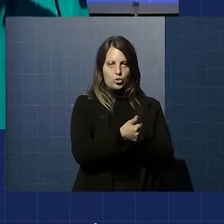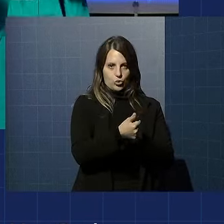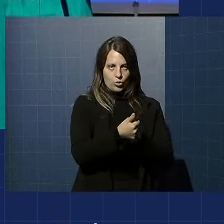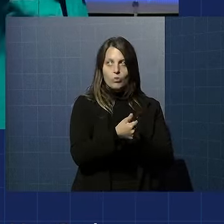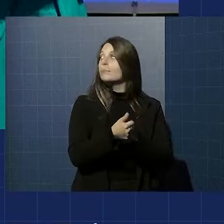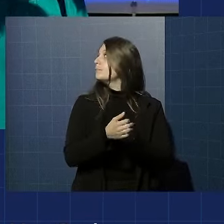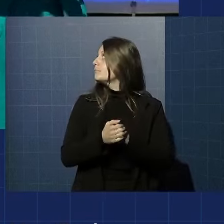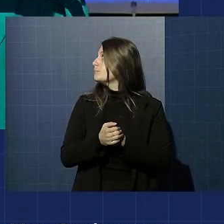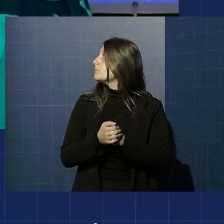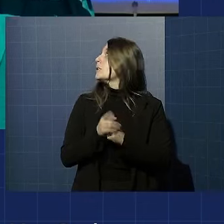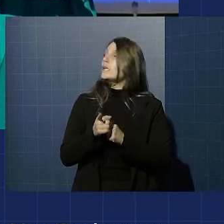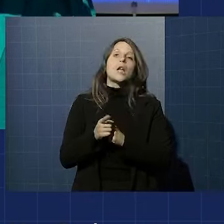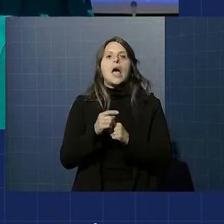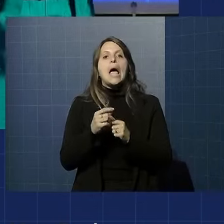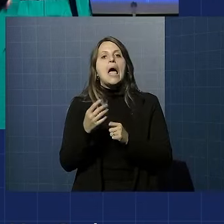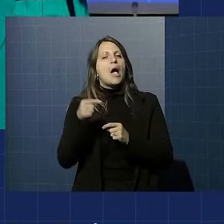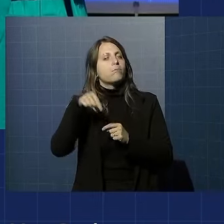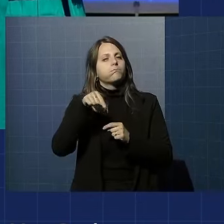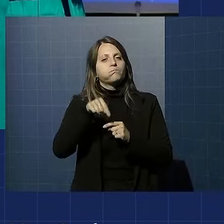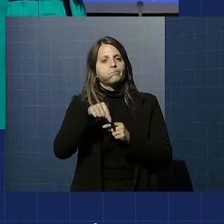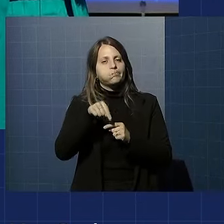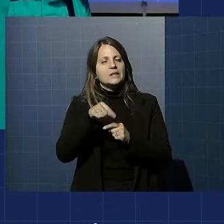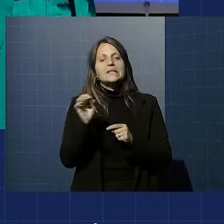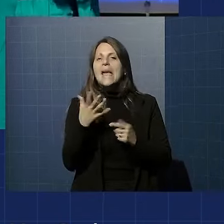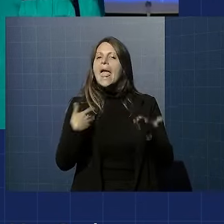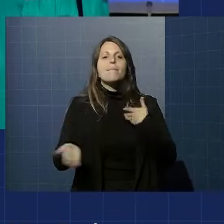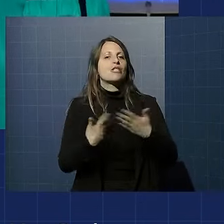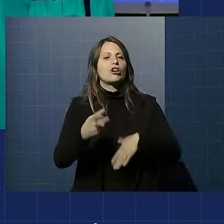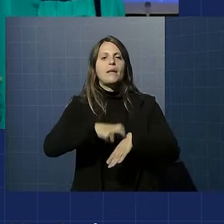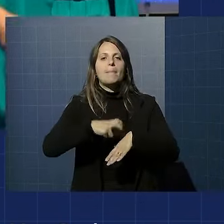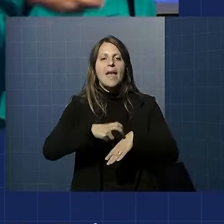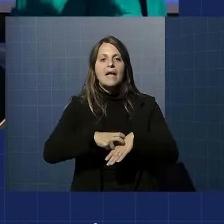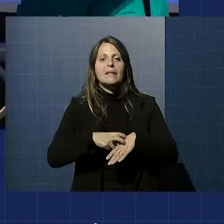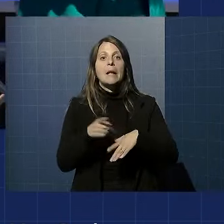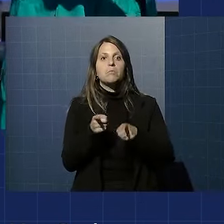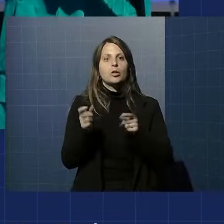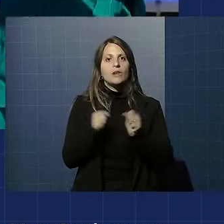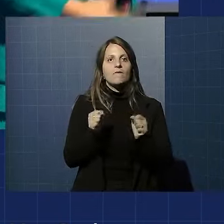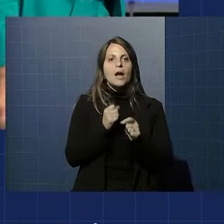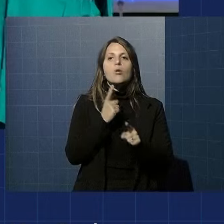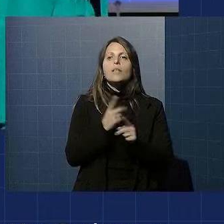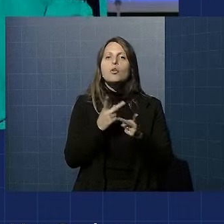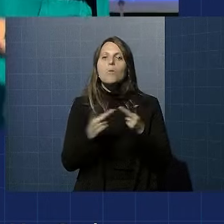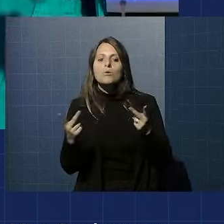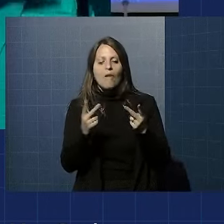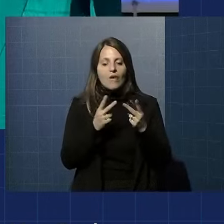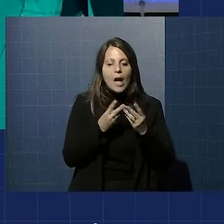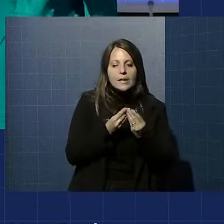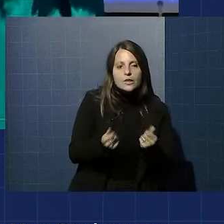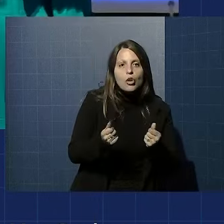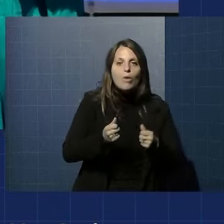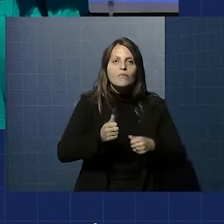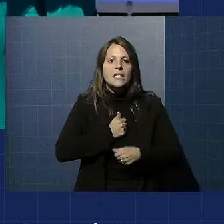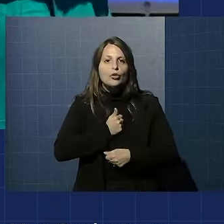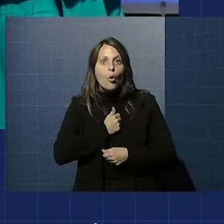winter, they need to survive on their own, they need to fix it on their own. Every year, ESA sends a medical doctor there who runs